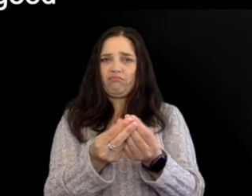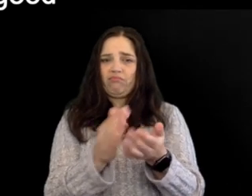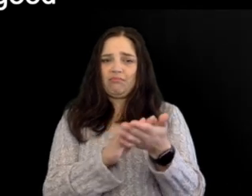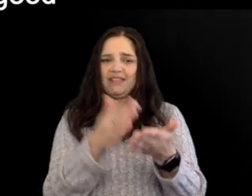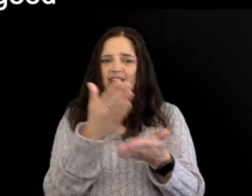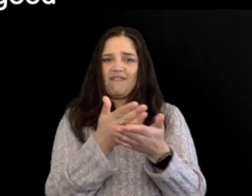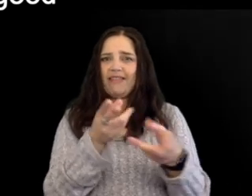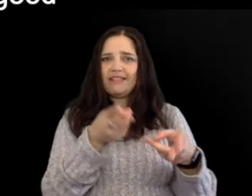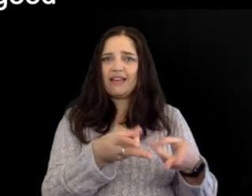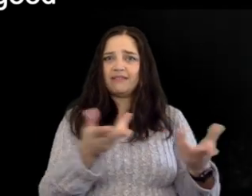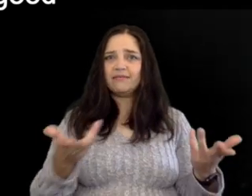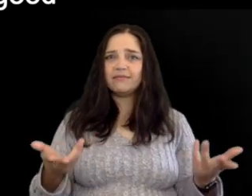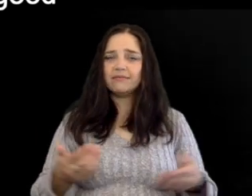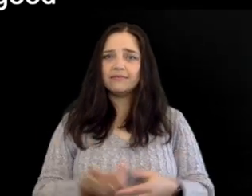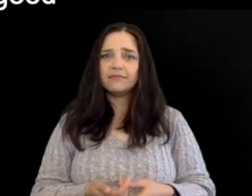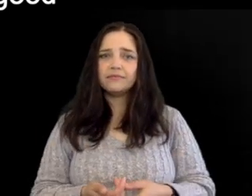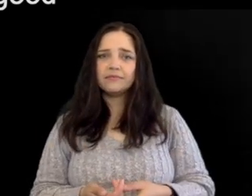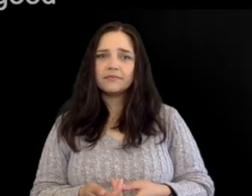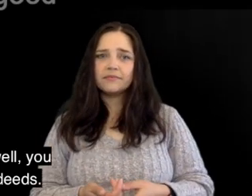is dead.